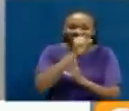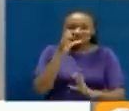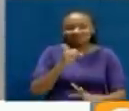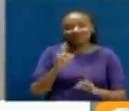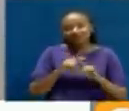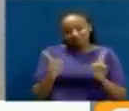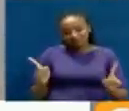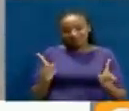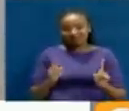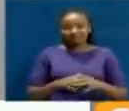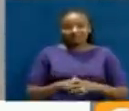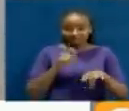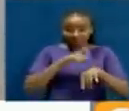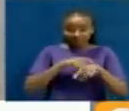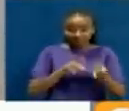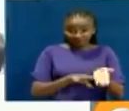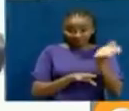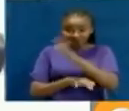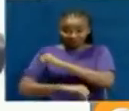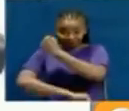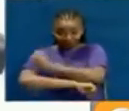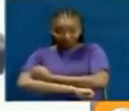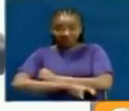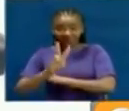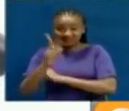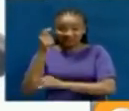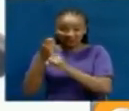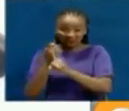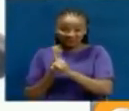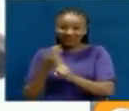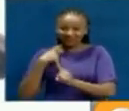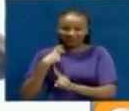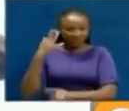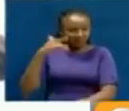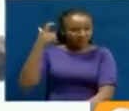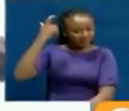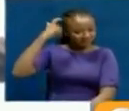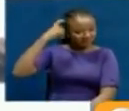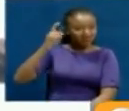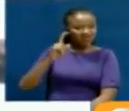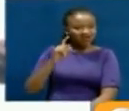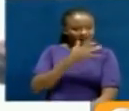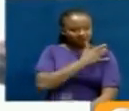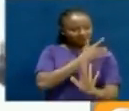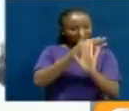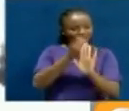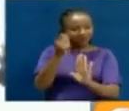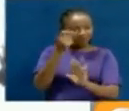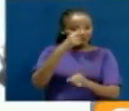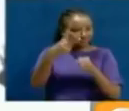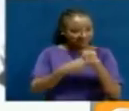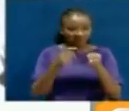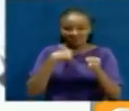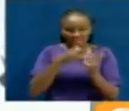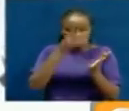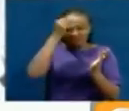end when we went to school for that second term, I always kept that in my mind that for the 7 months that